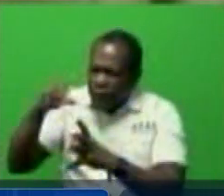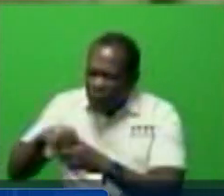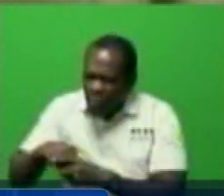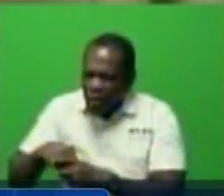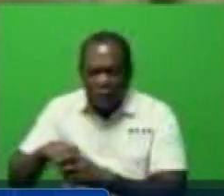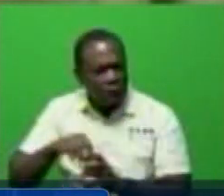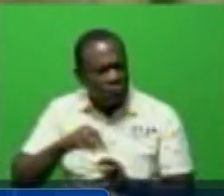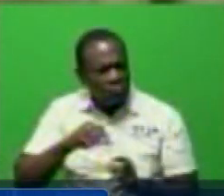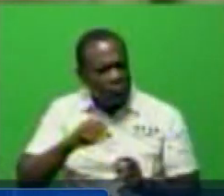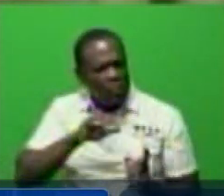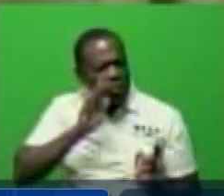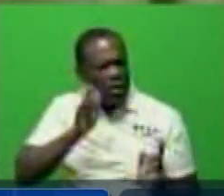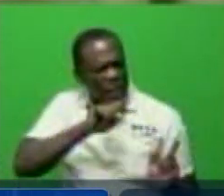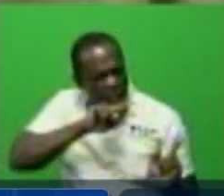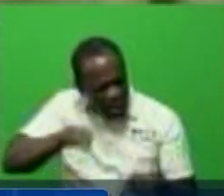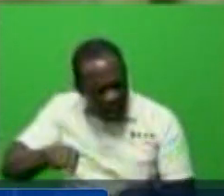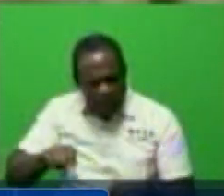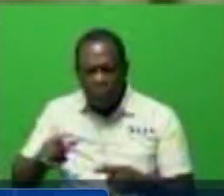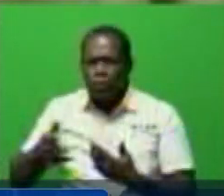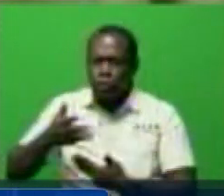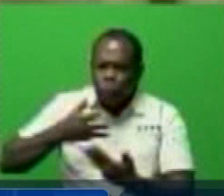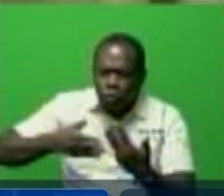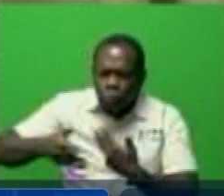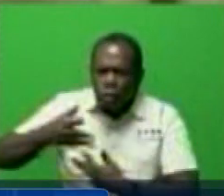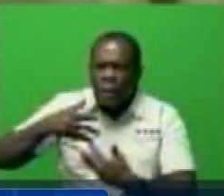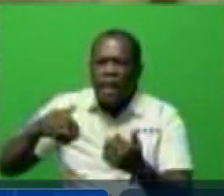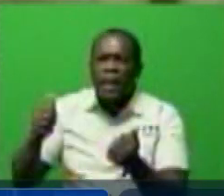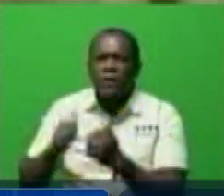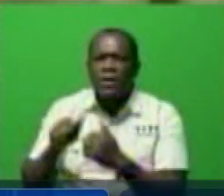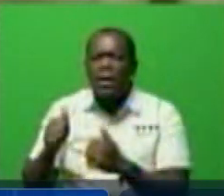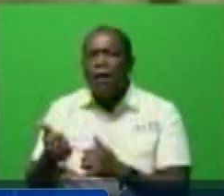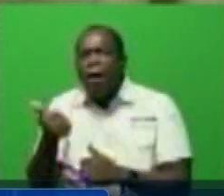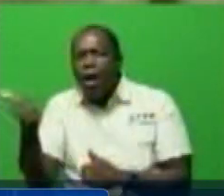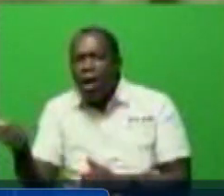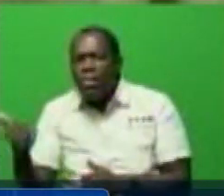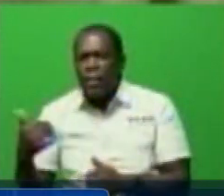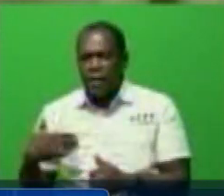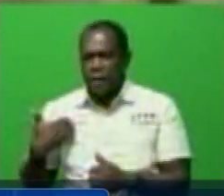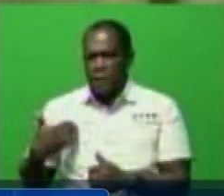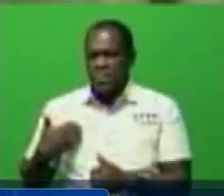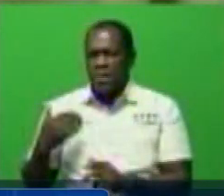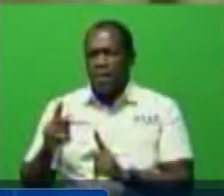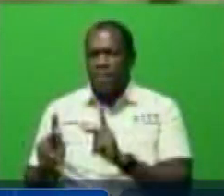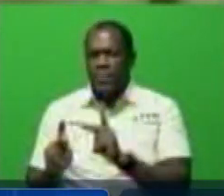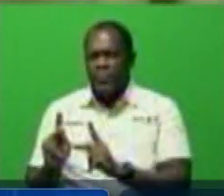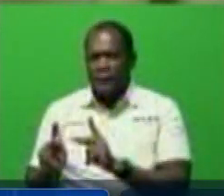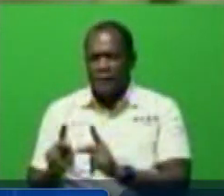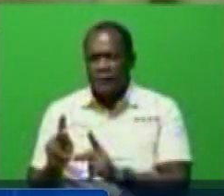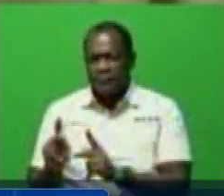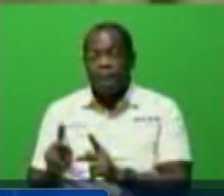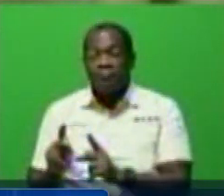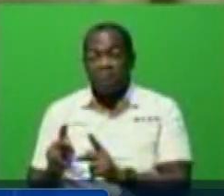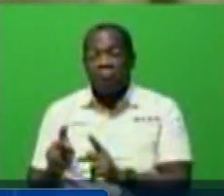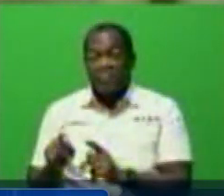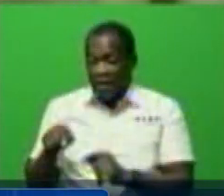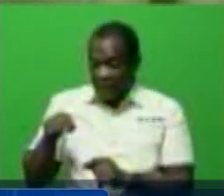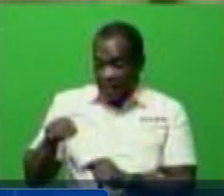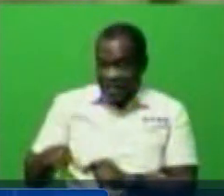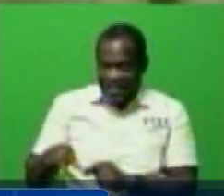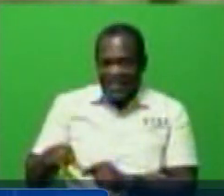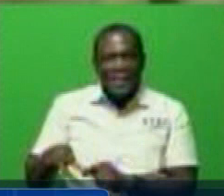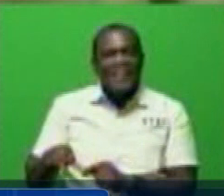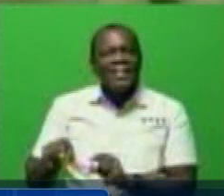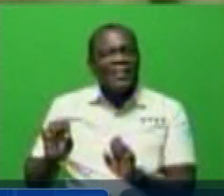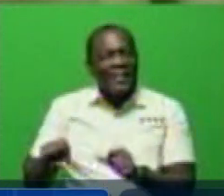that space, they'll be able to socialize with their peers in a safe environment. In that space, they'll be able